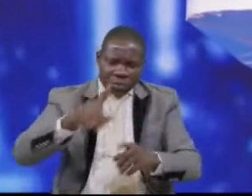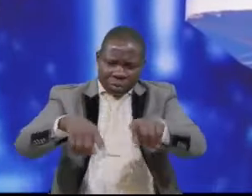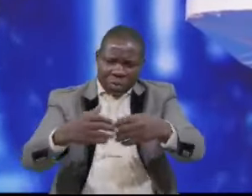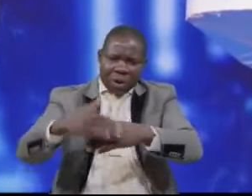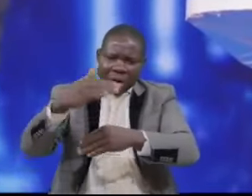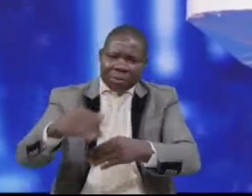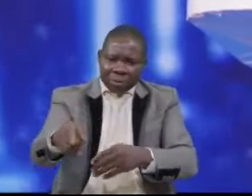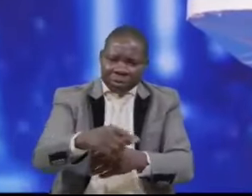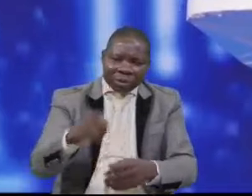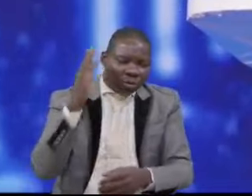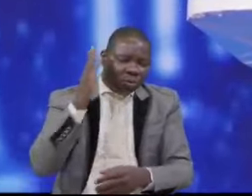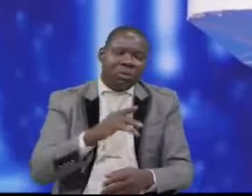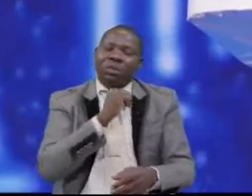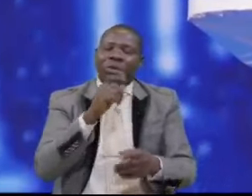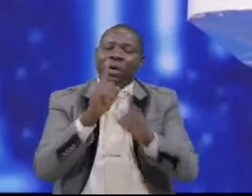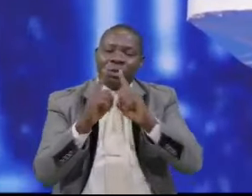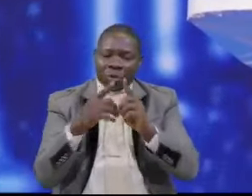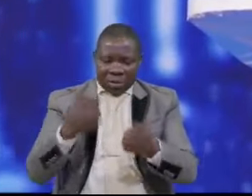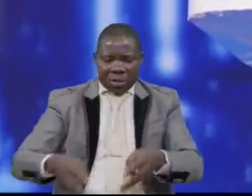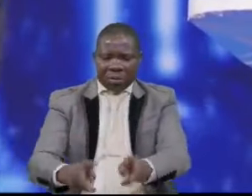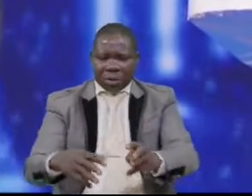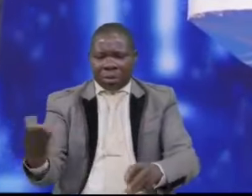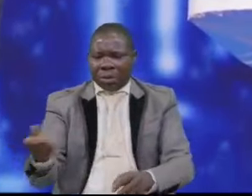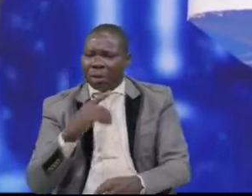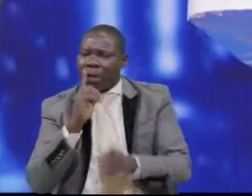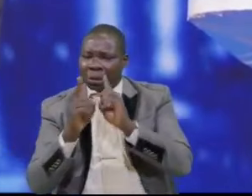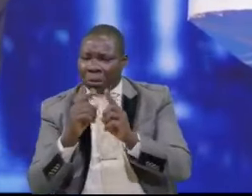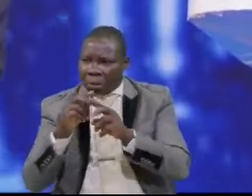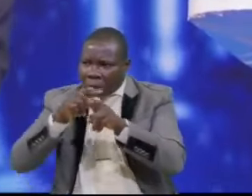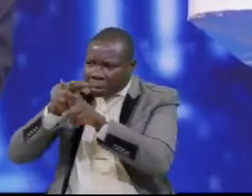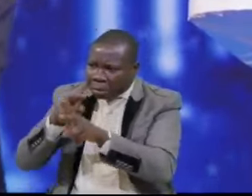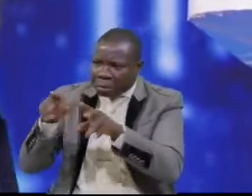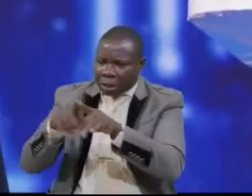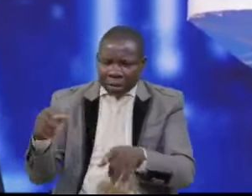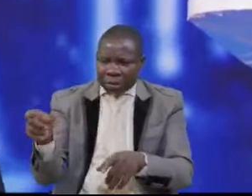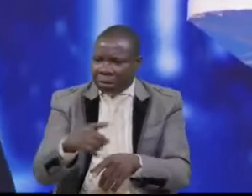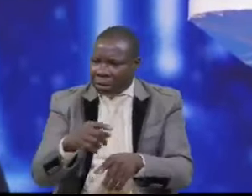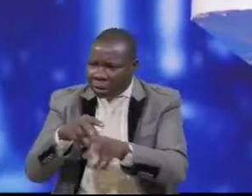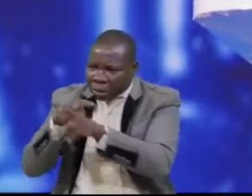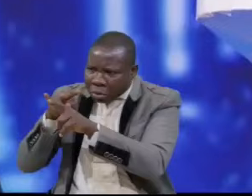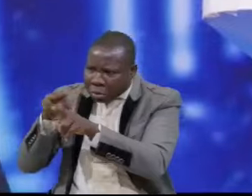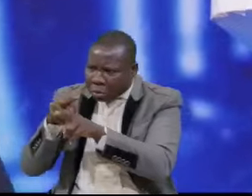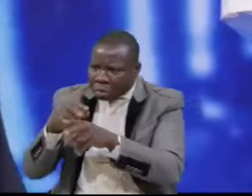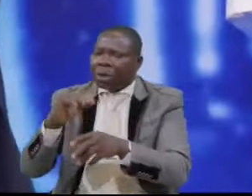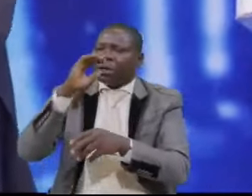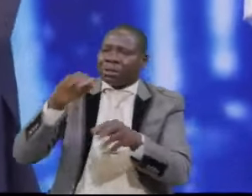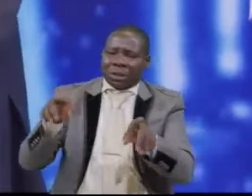talk. You don't look like they look. You don't drink like they drink. And you don't, make a fool